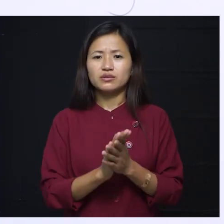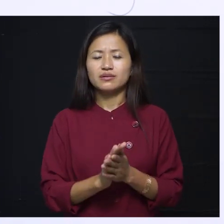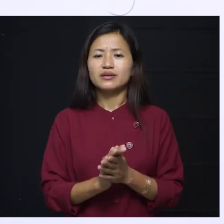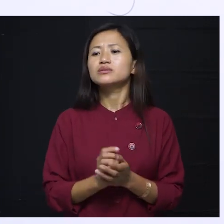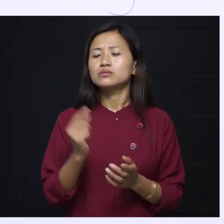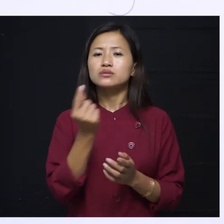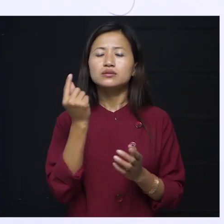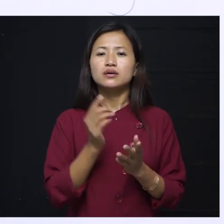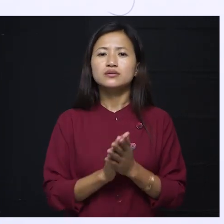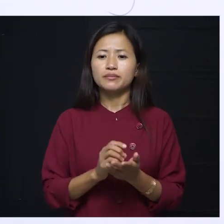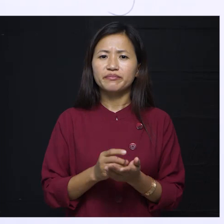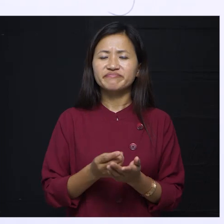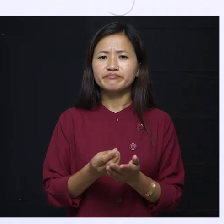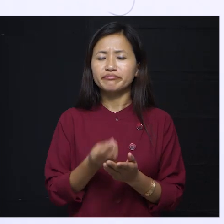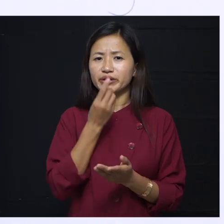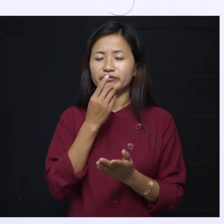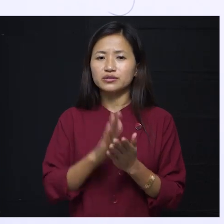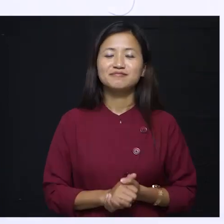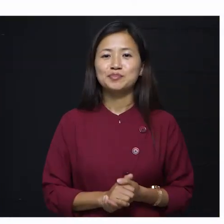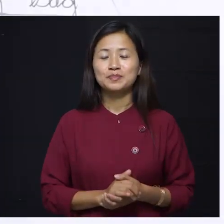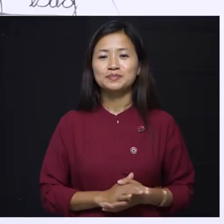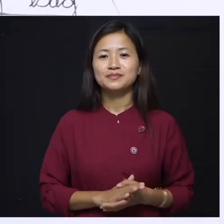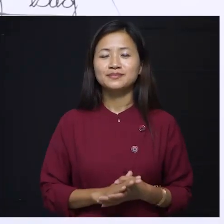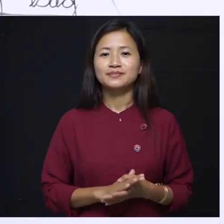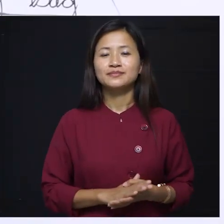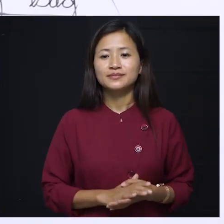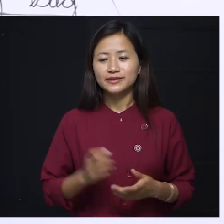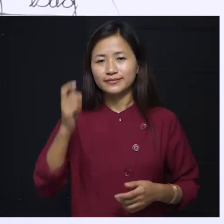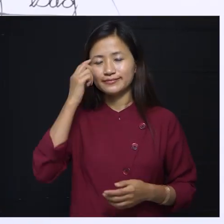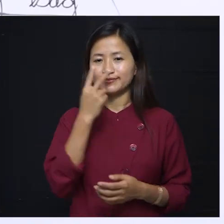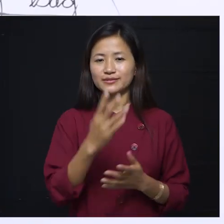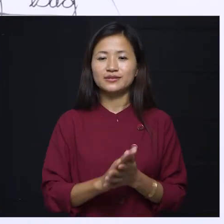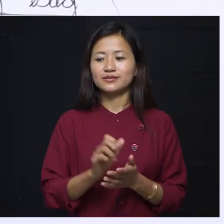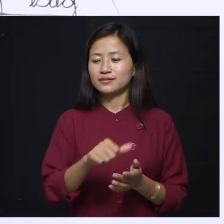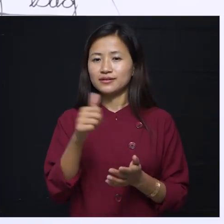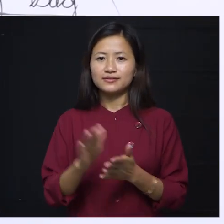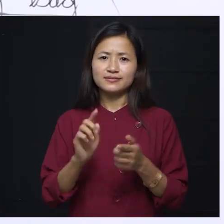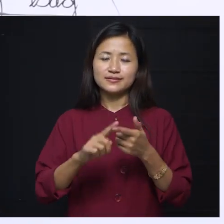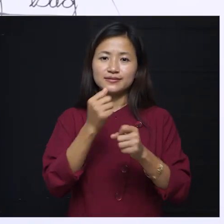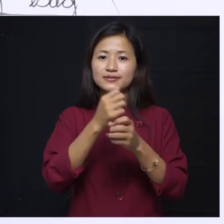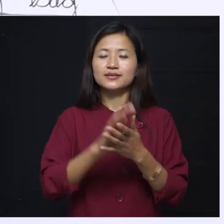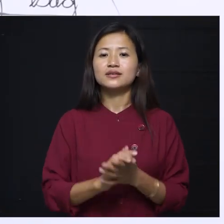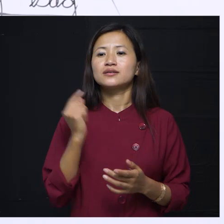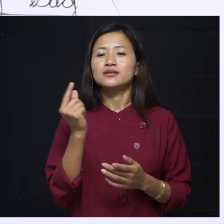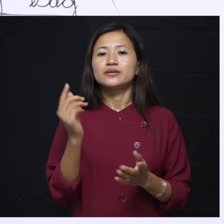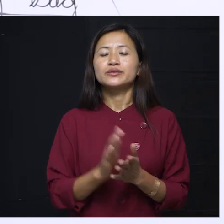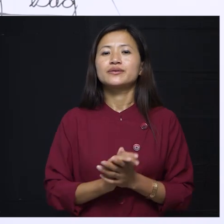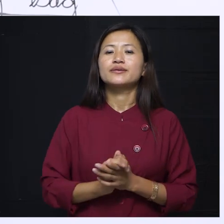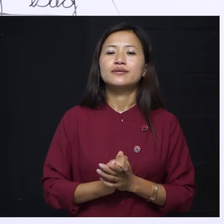breakfast table as a desk. So that is again different. So let's take a look at another example. Supposing you